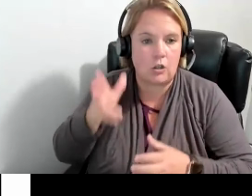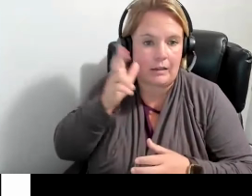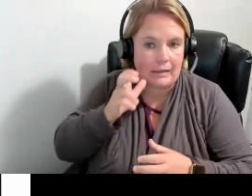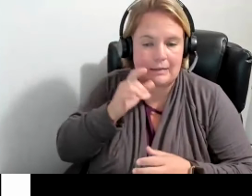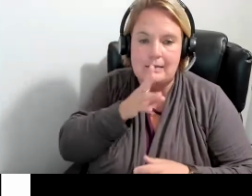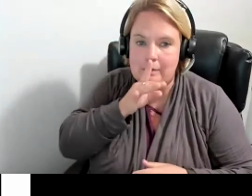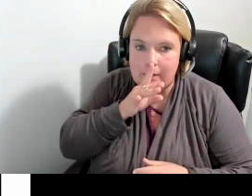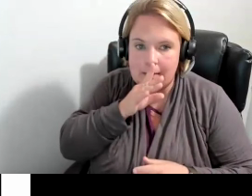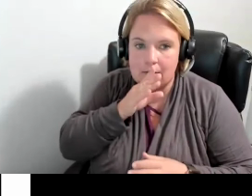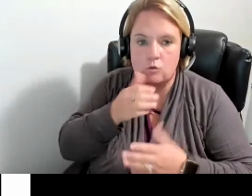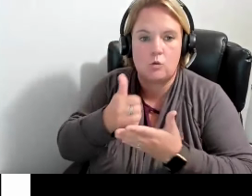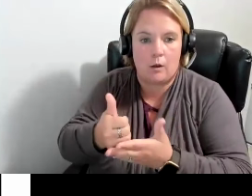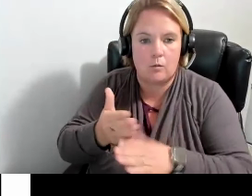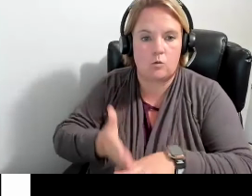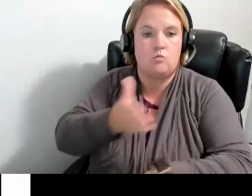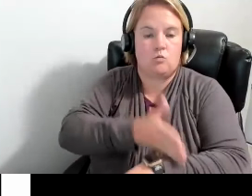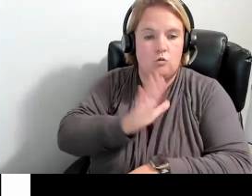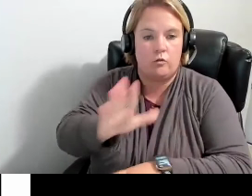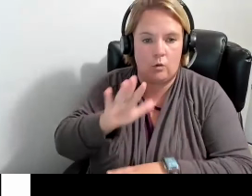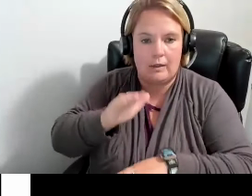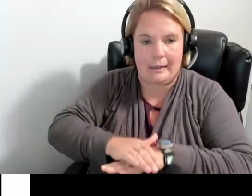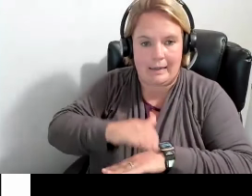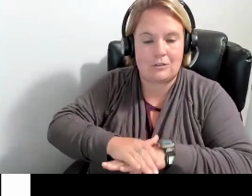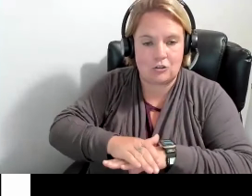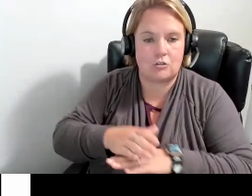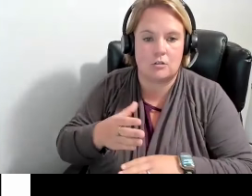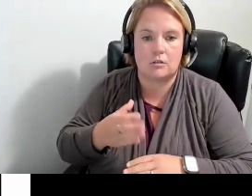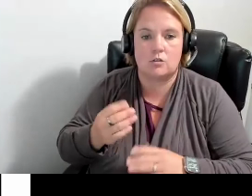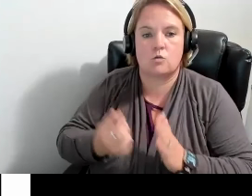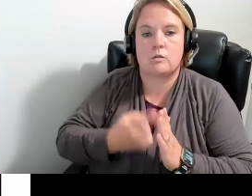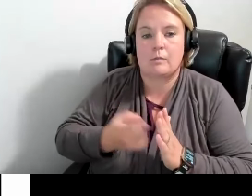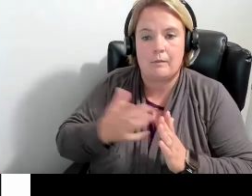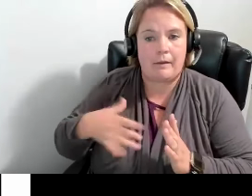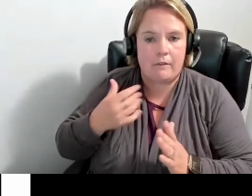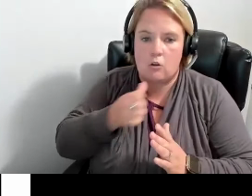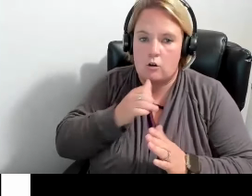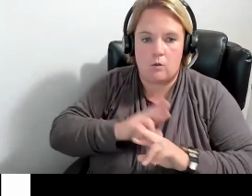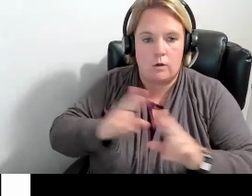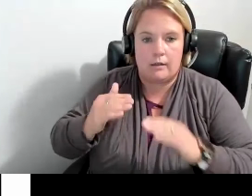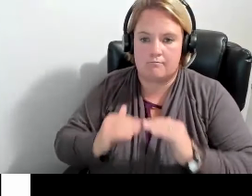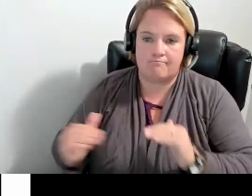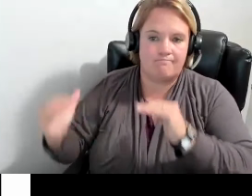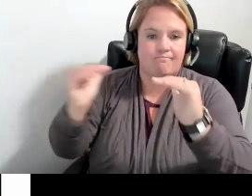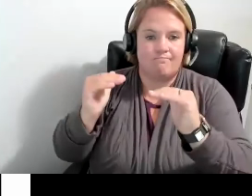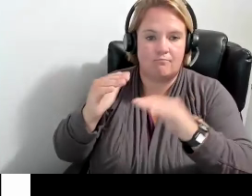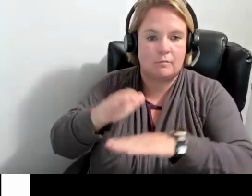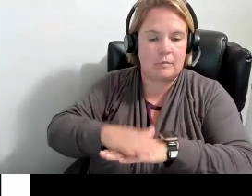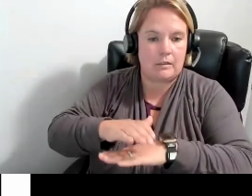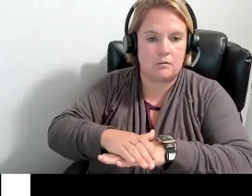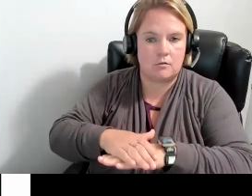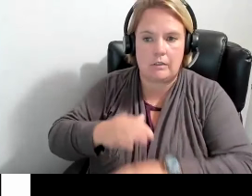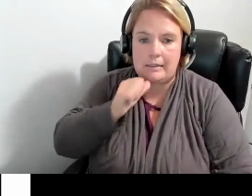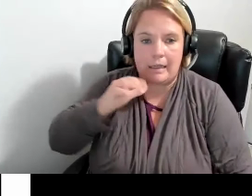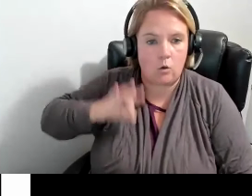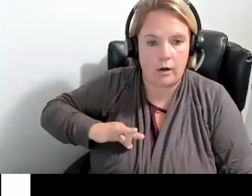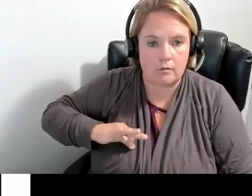help you grow in those areas. So sometimes they may not feel like they're ready to go up to the next level. So we say, hey, it's non-credit. You can